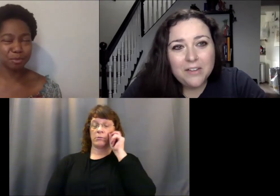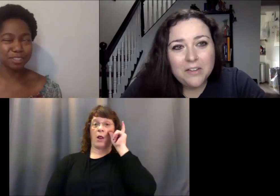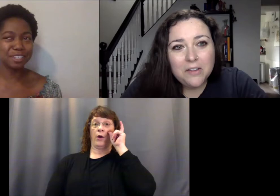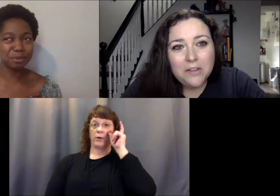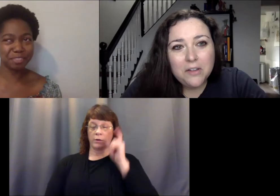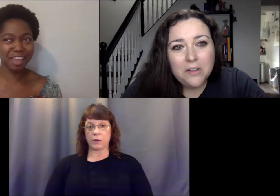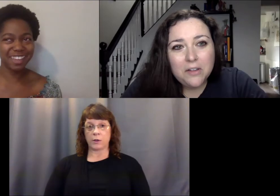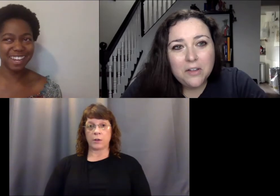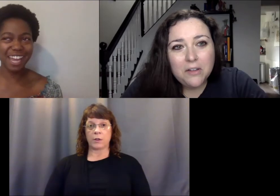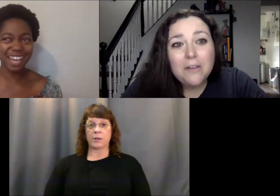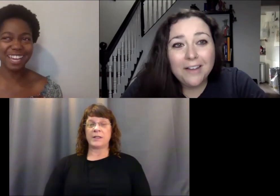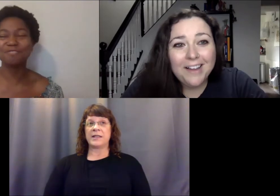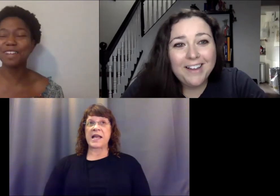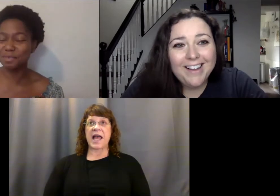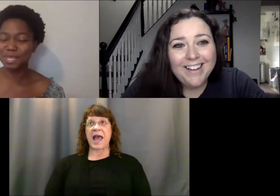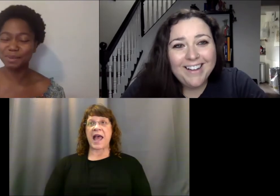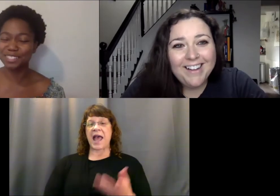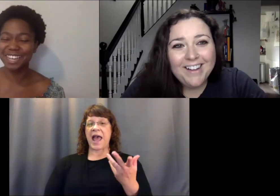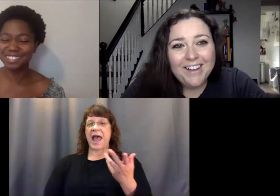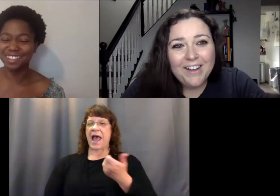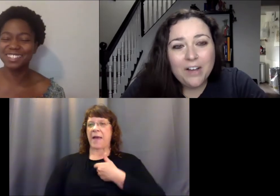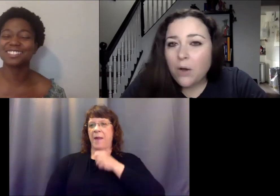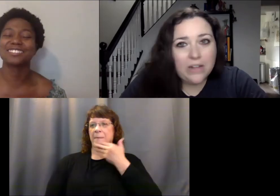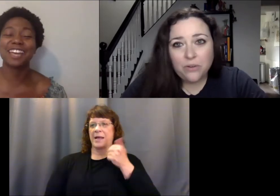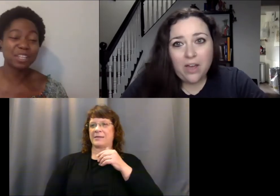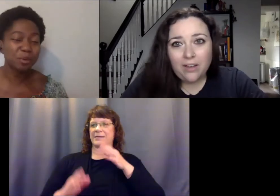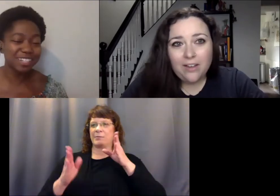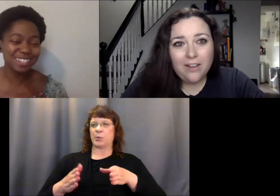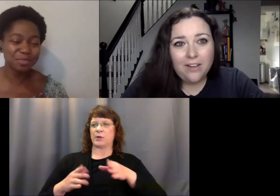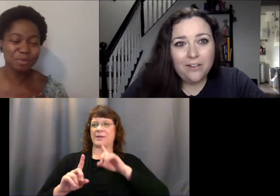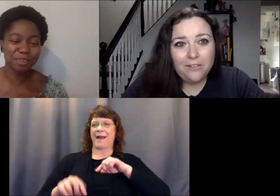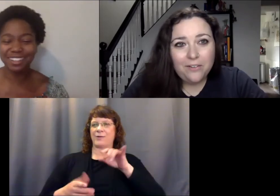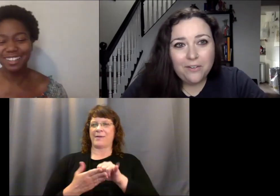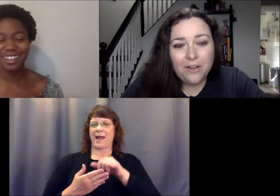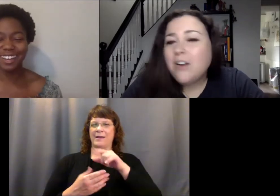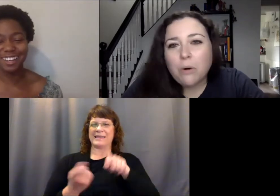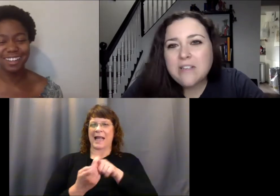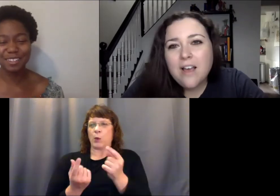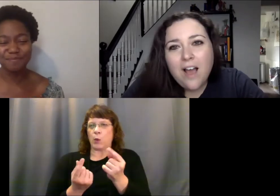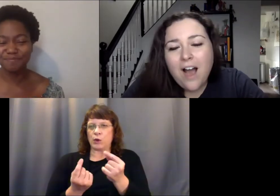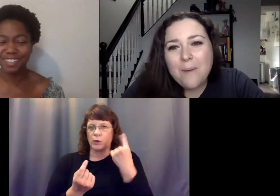I would lead with that. I'm not the best person to answer that. This is exactly what it does with the brain.